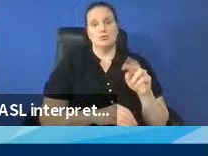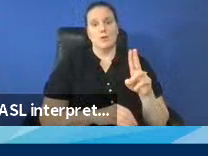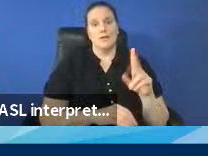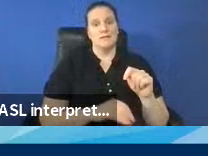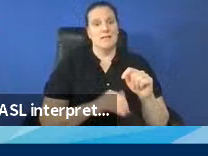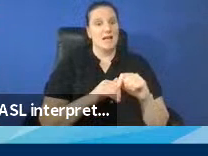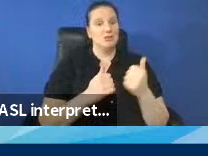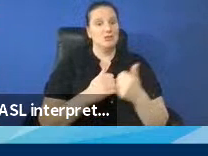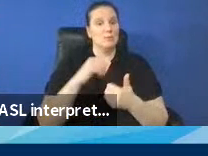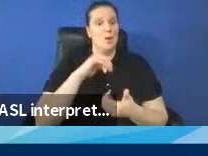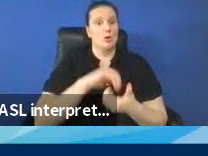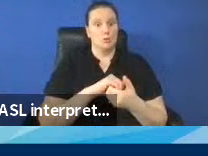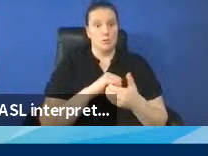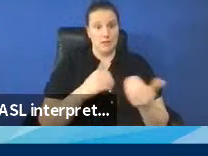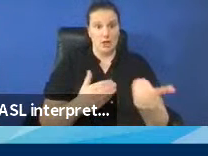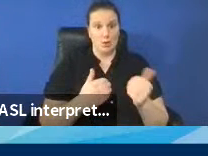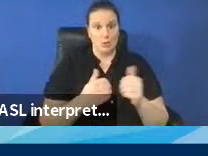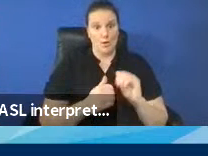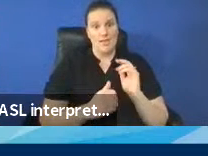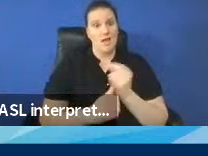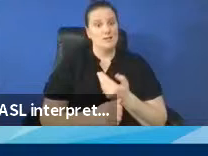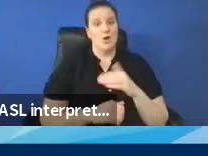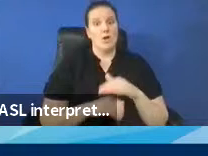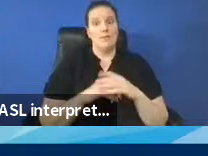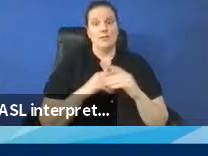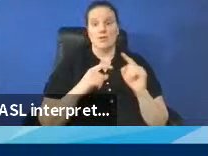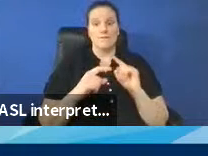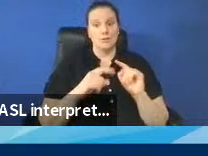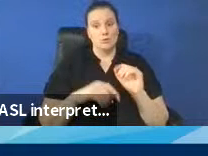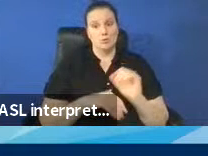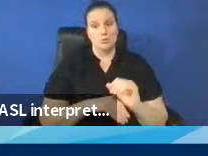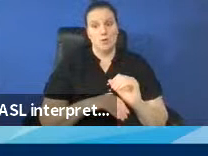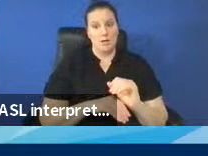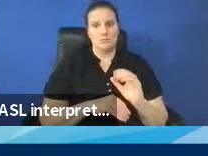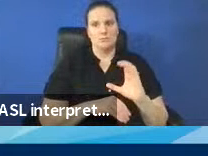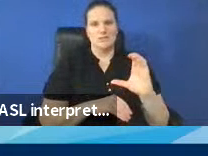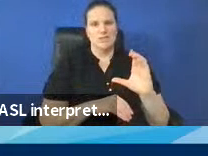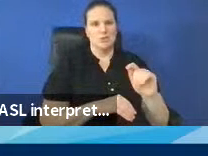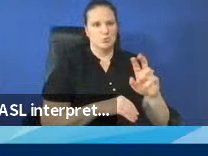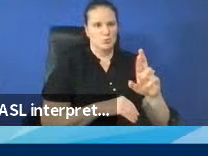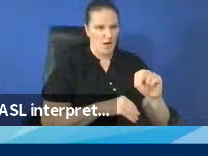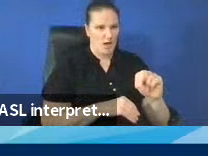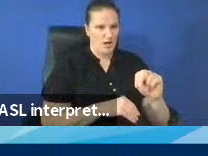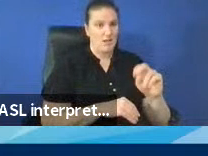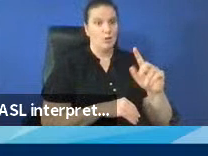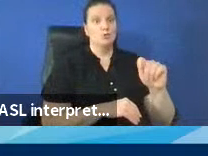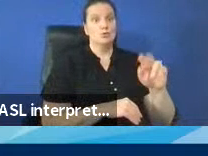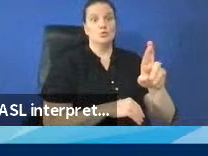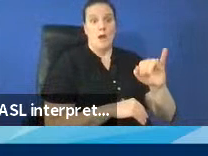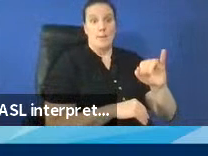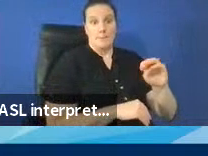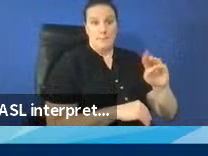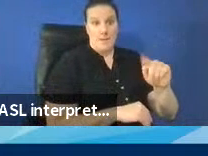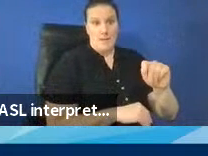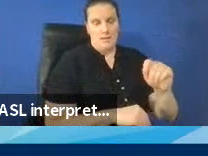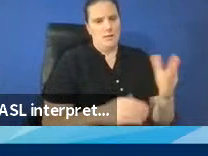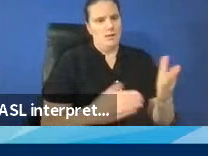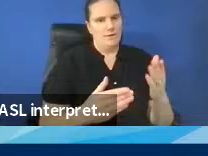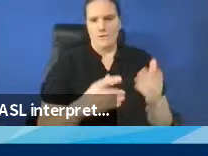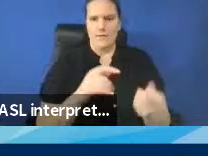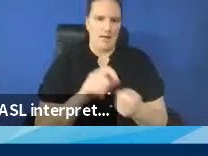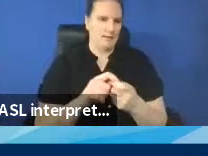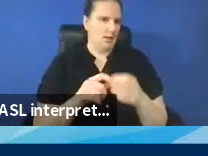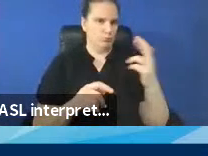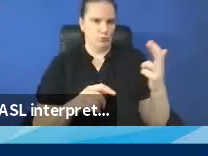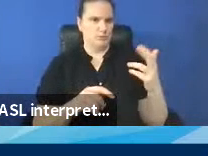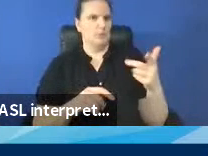agency partners are here with us on this conversation tonight. Both CTRAN and TriMet are in attendance, and it's for that exact reason,